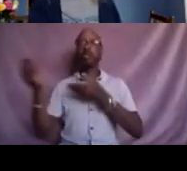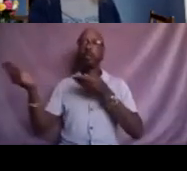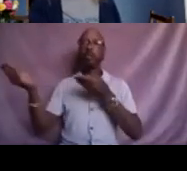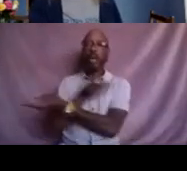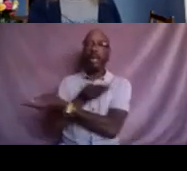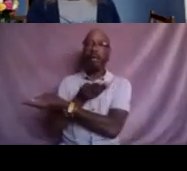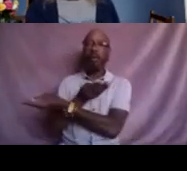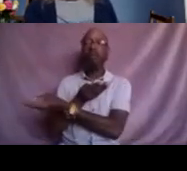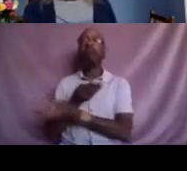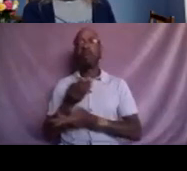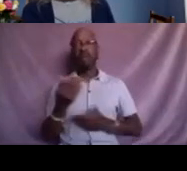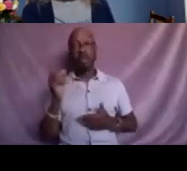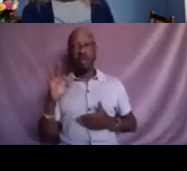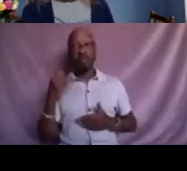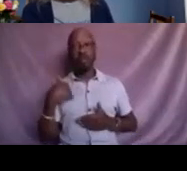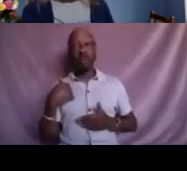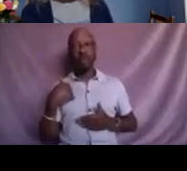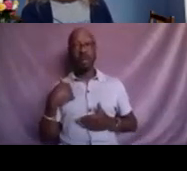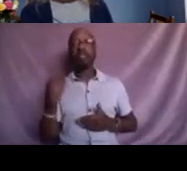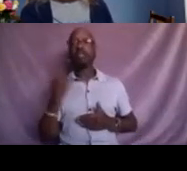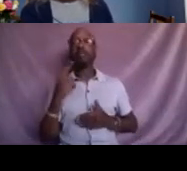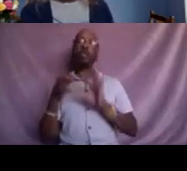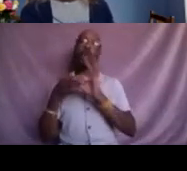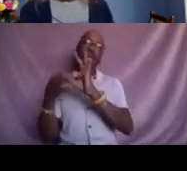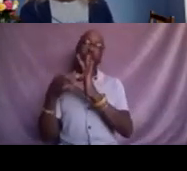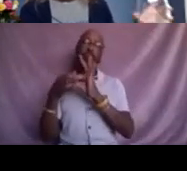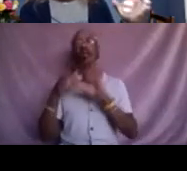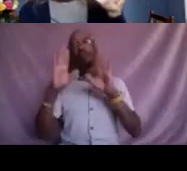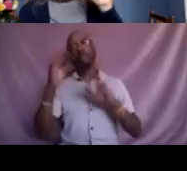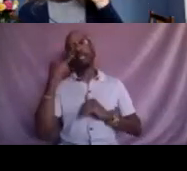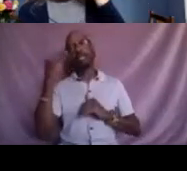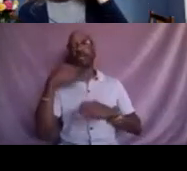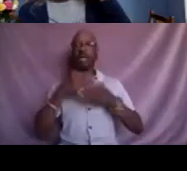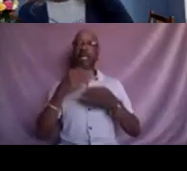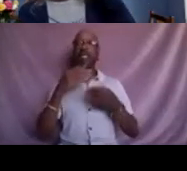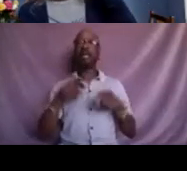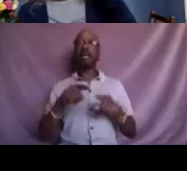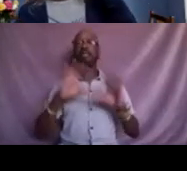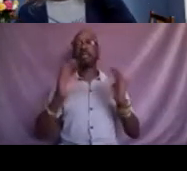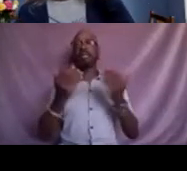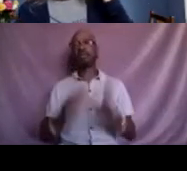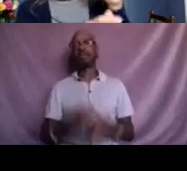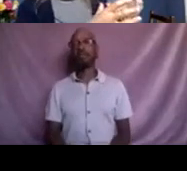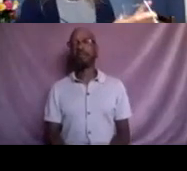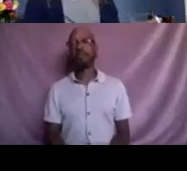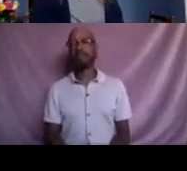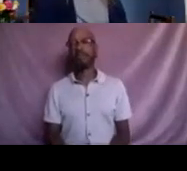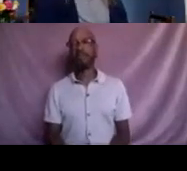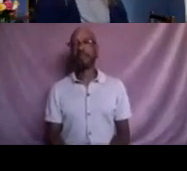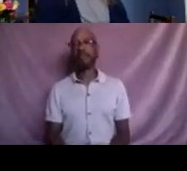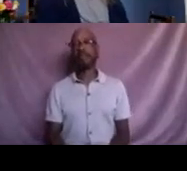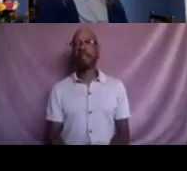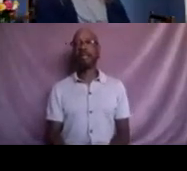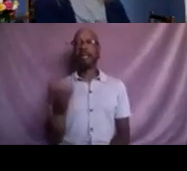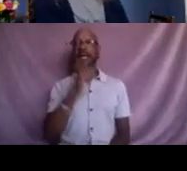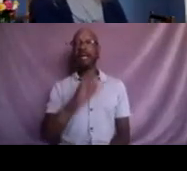you have someone that you're collaborating with, it's a great idea to add them as a co-teacher to your own Google Classroom. But anybody who